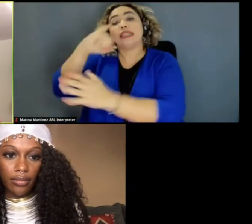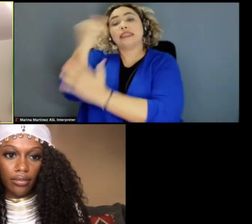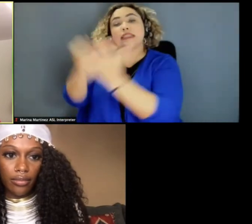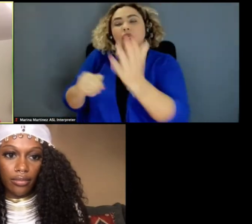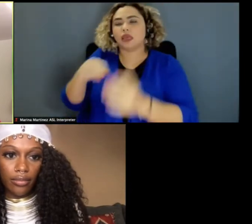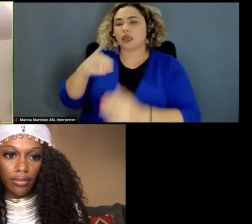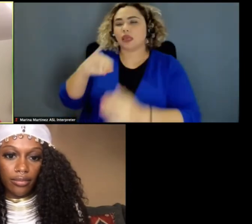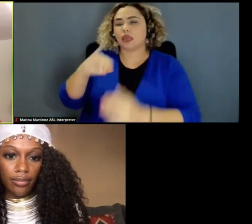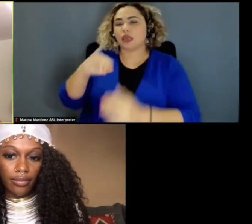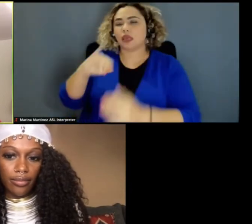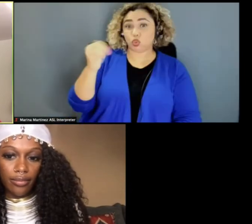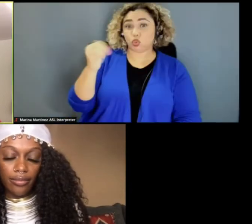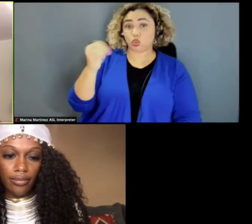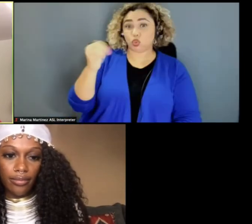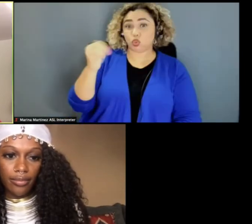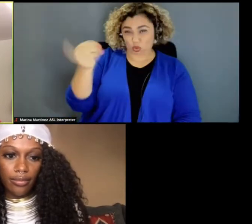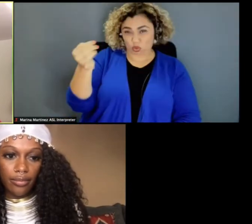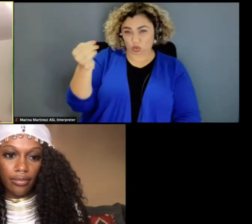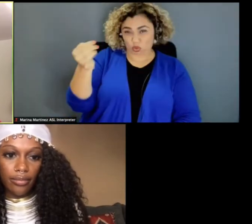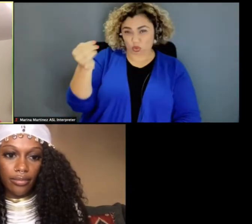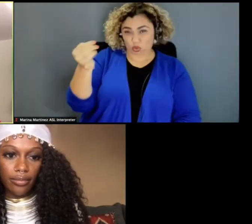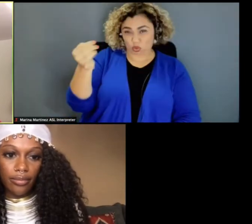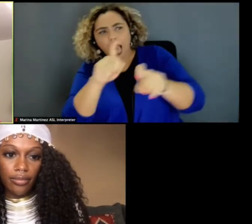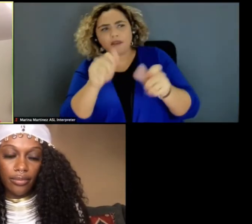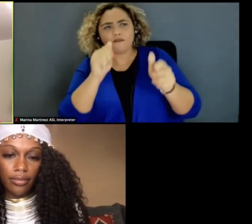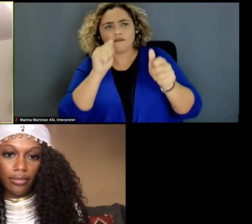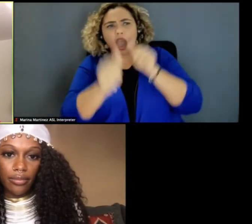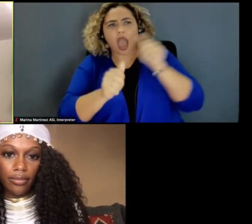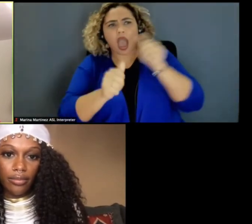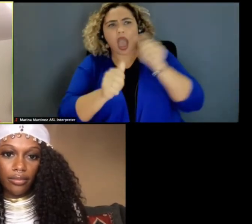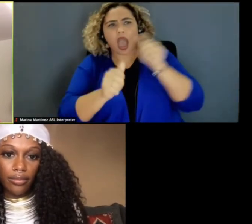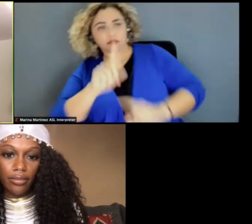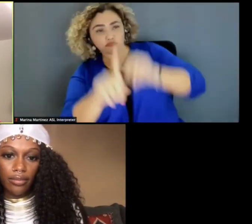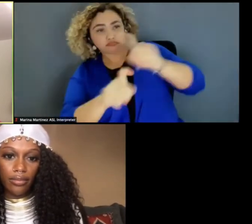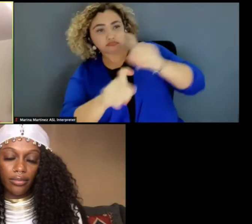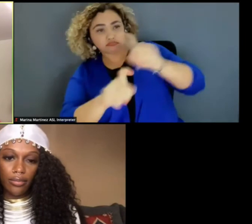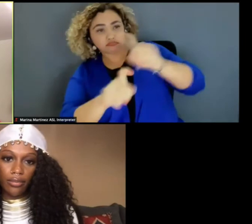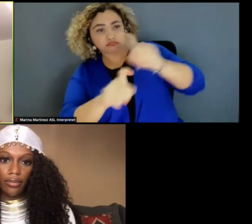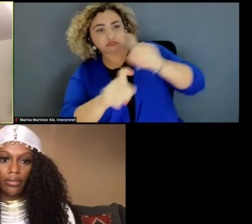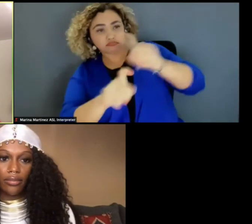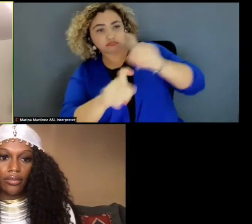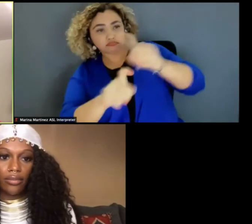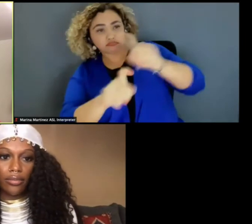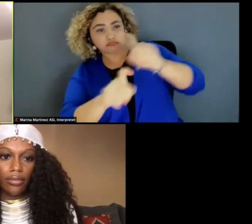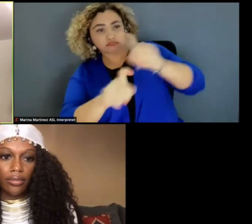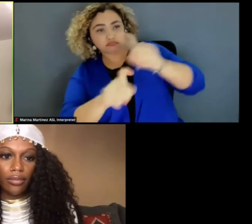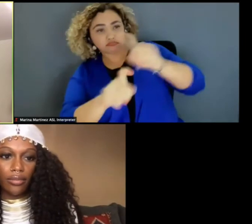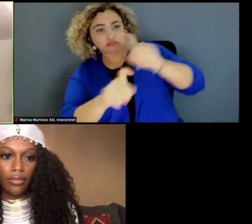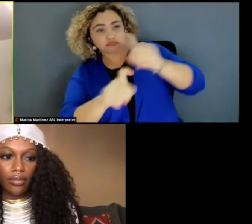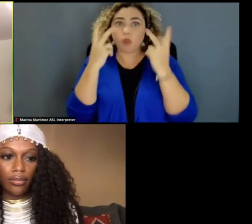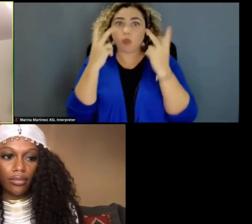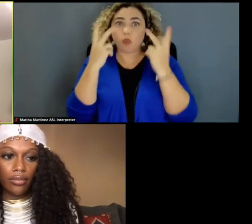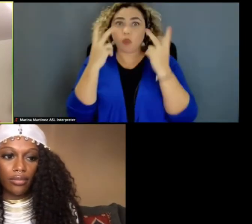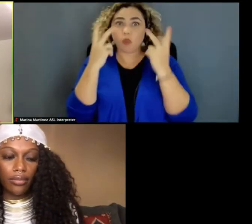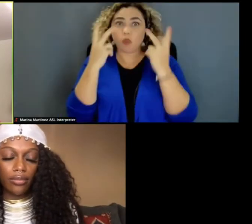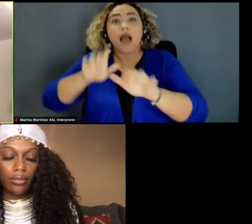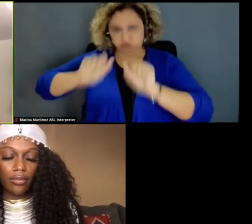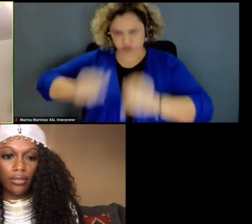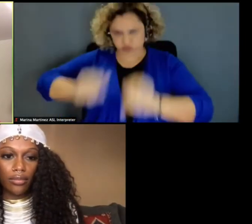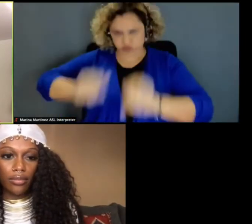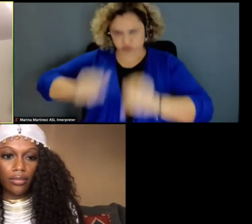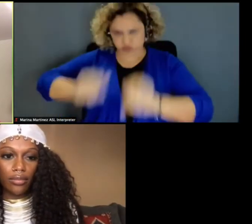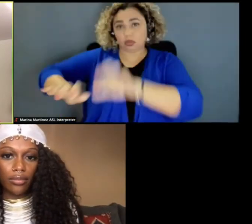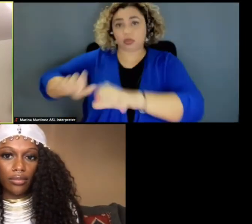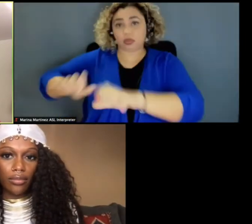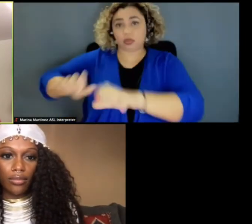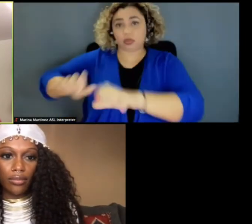a few questions, and then you will have an opportunity to ask some of your own. After the conversation, we welcome you all to visit our